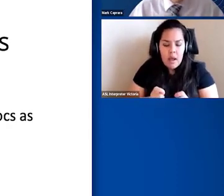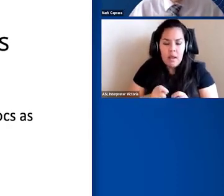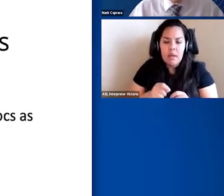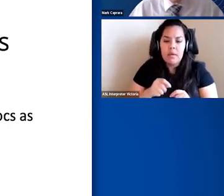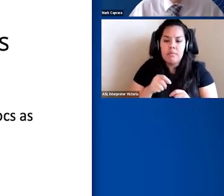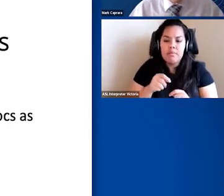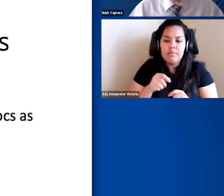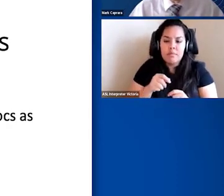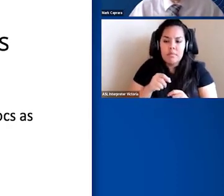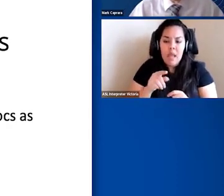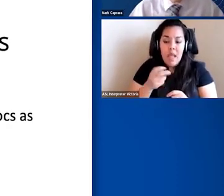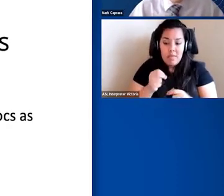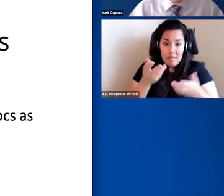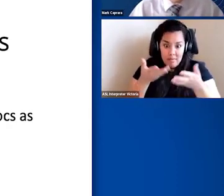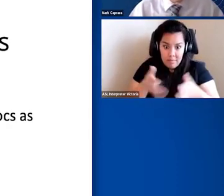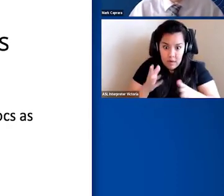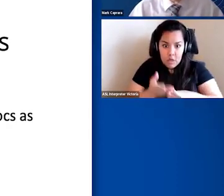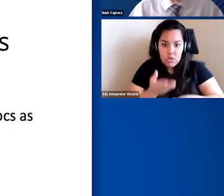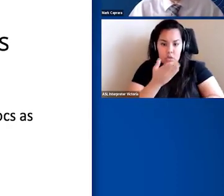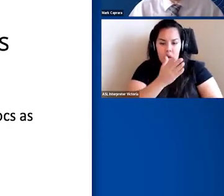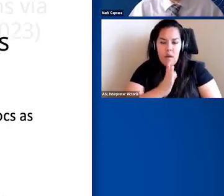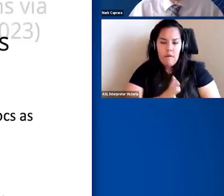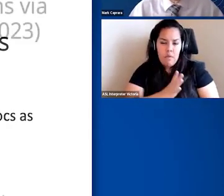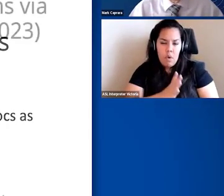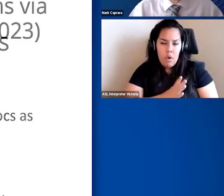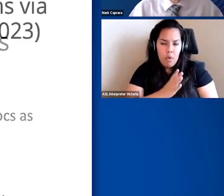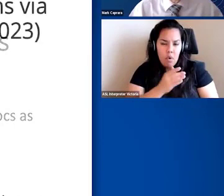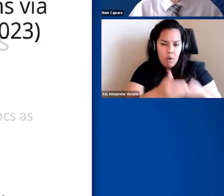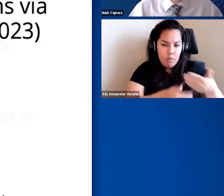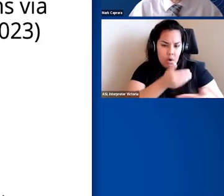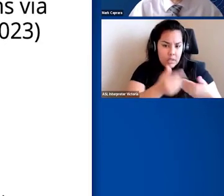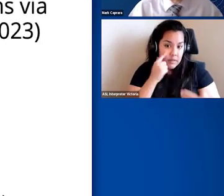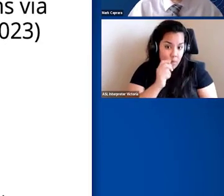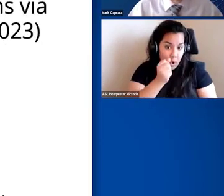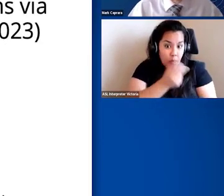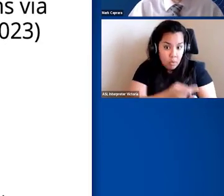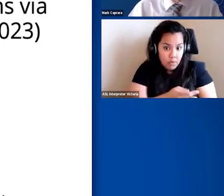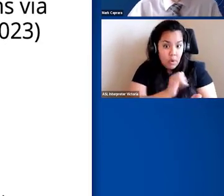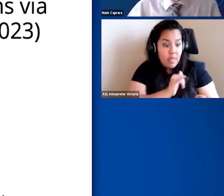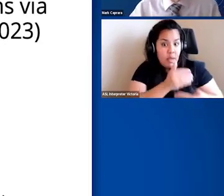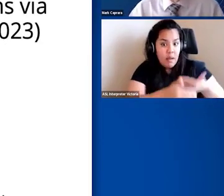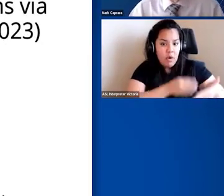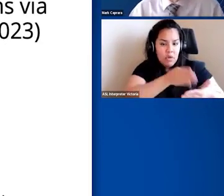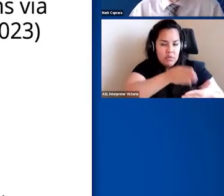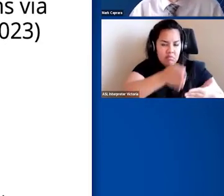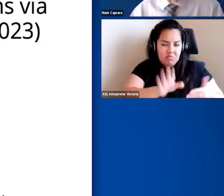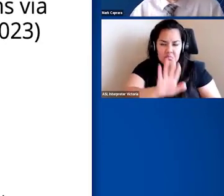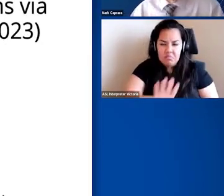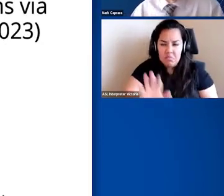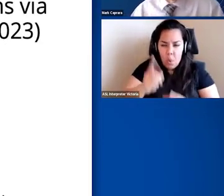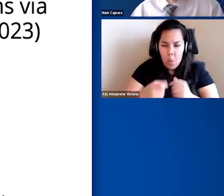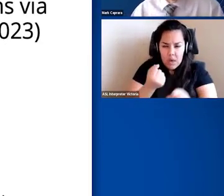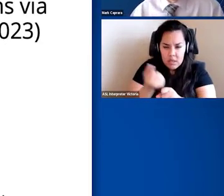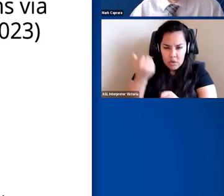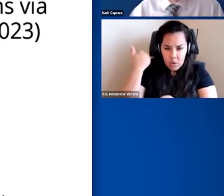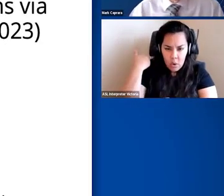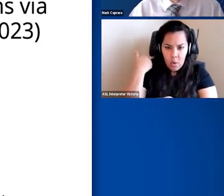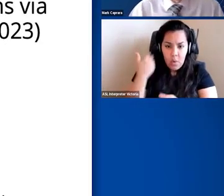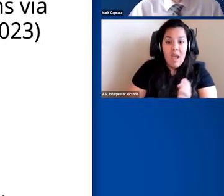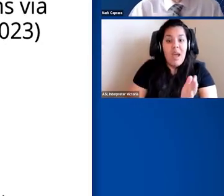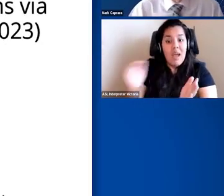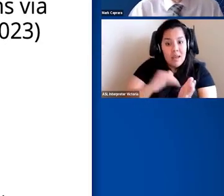through a formal approval process that was completed about a year ago. We then reached out to the community again for their